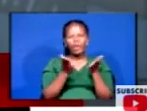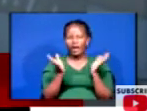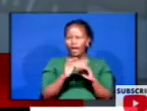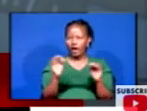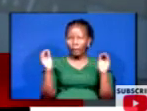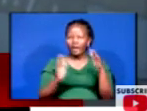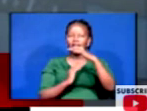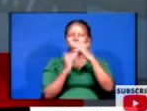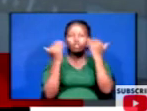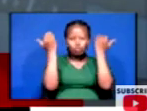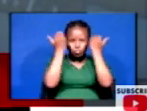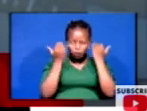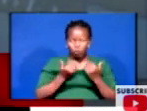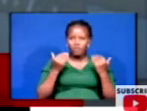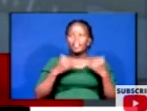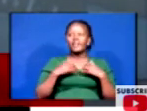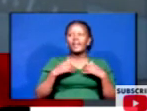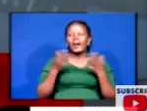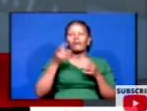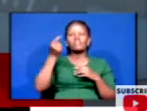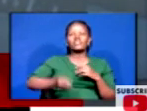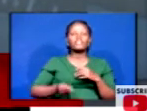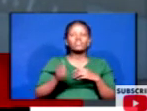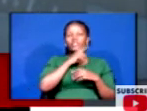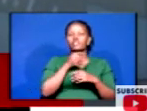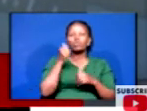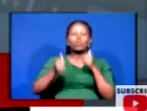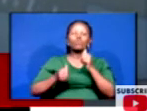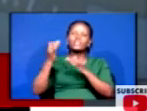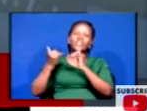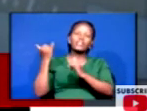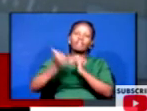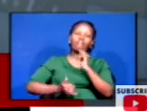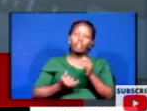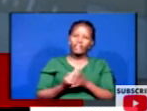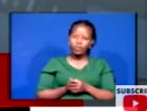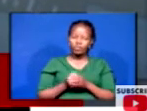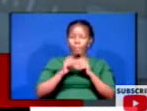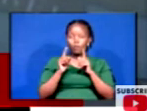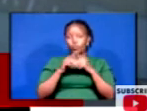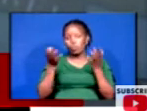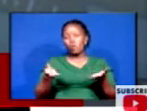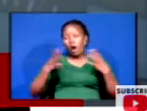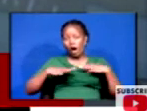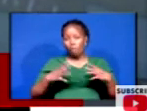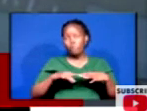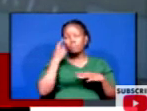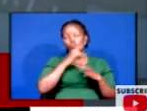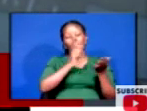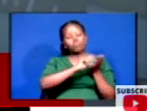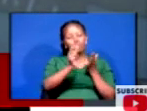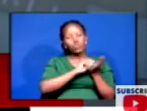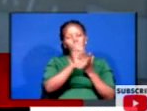Court has already delivered its decision, and that decision is final. The way the drafters of the Constitution made it